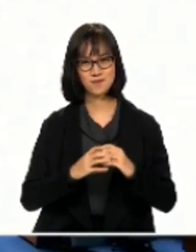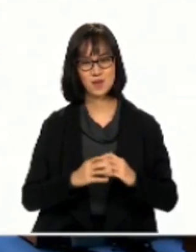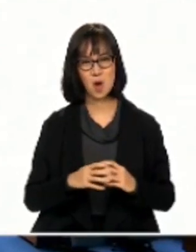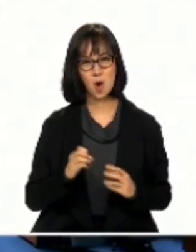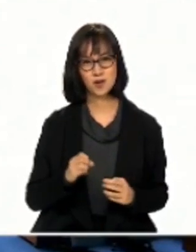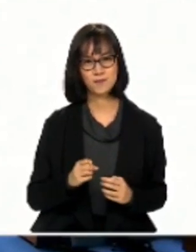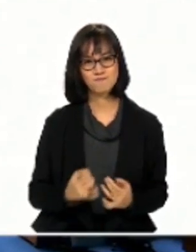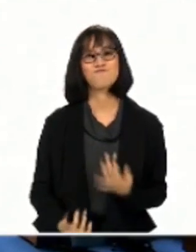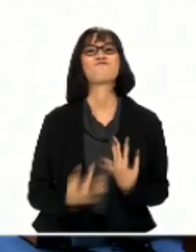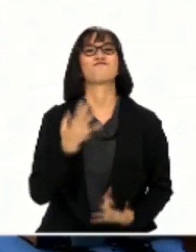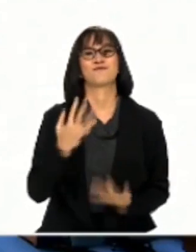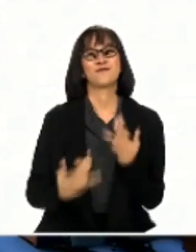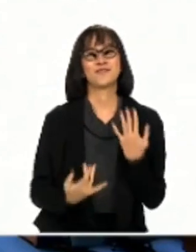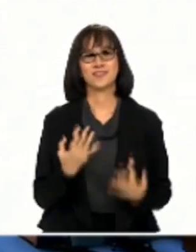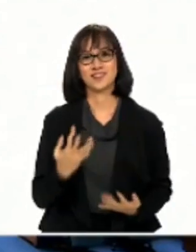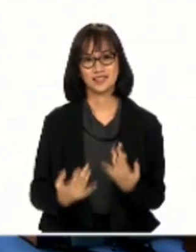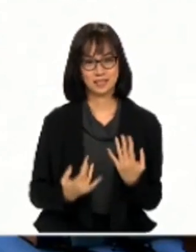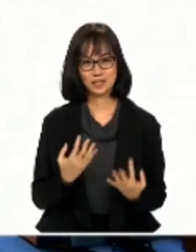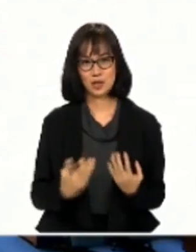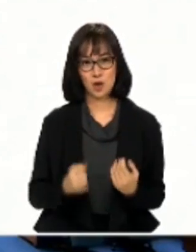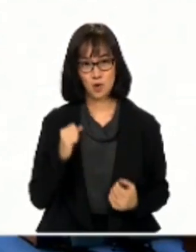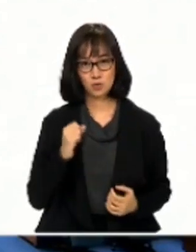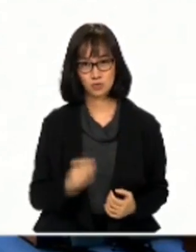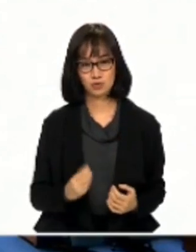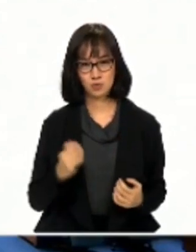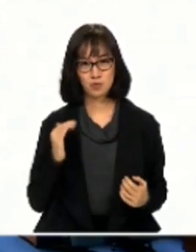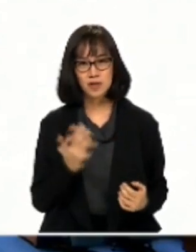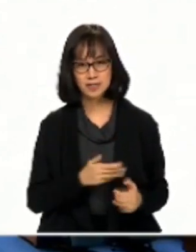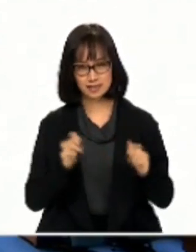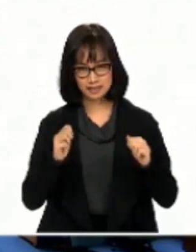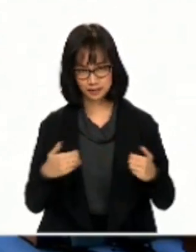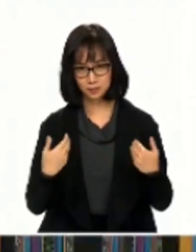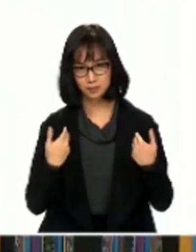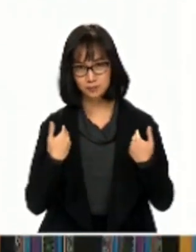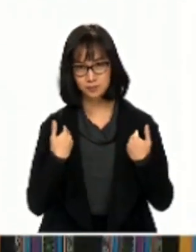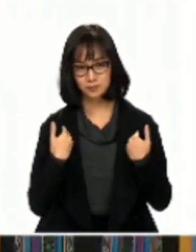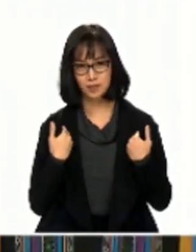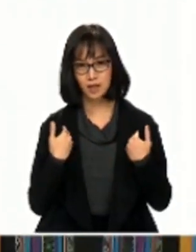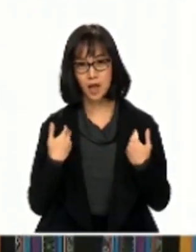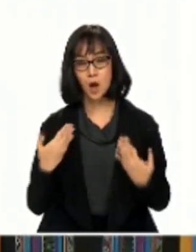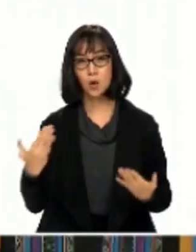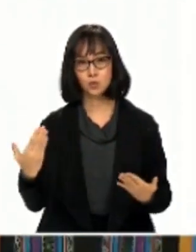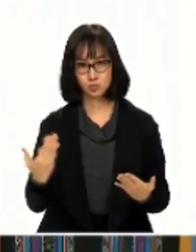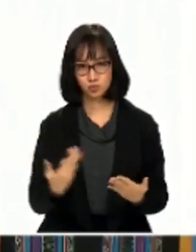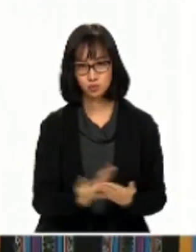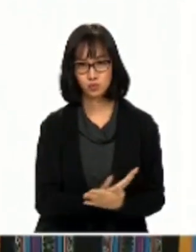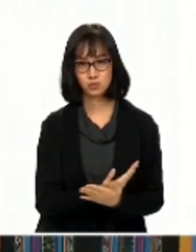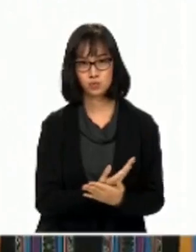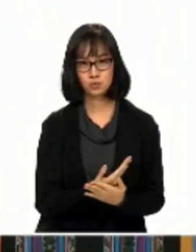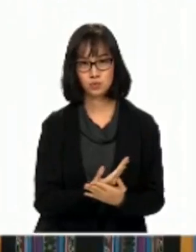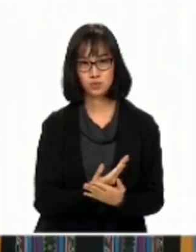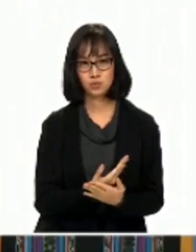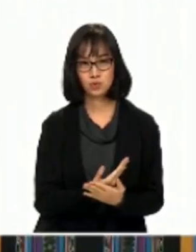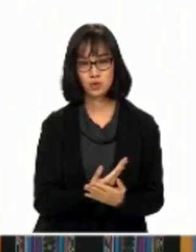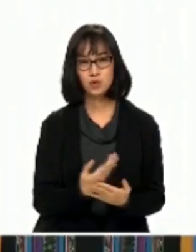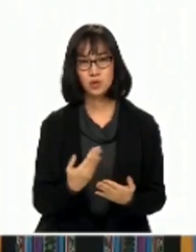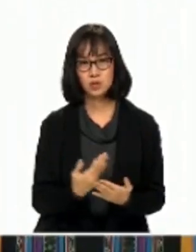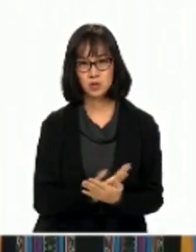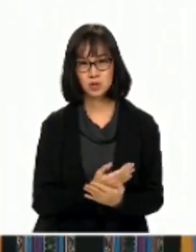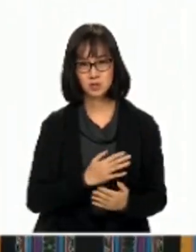it down so that we can have a new setup of